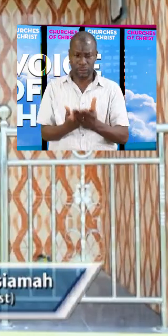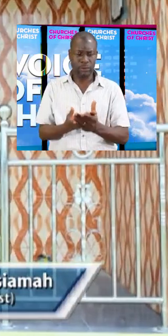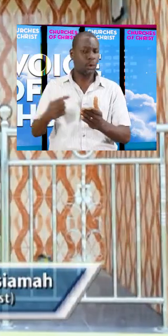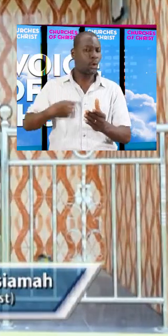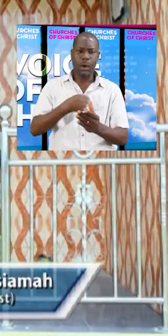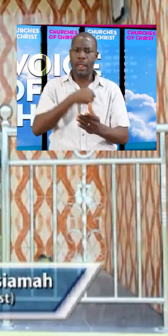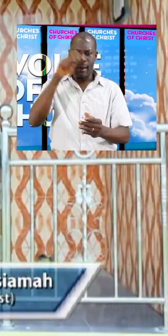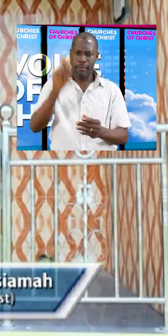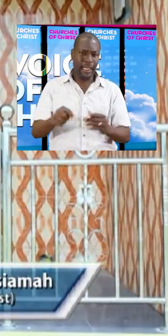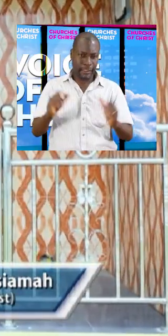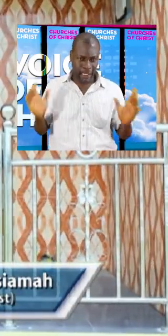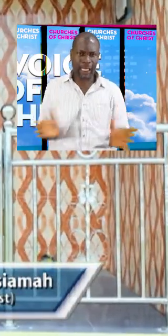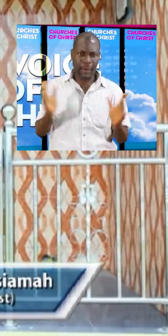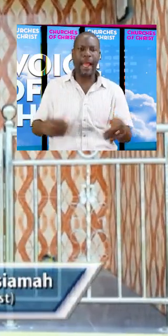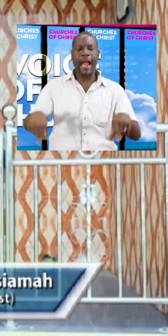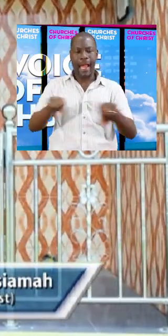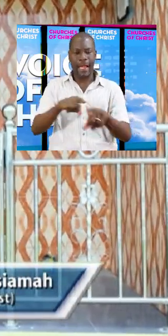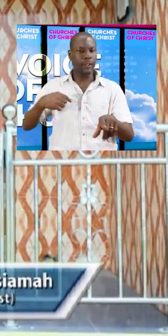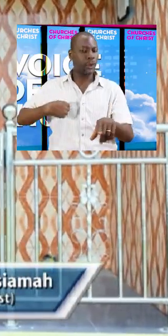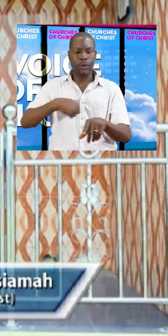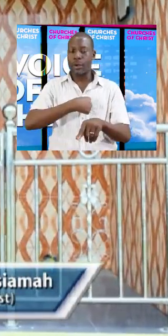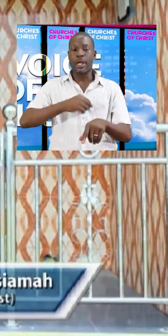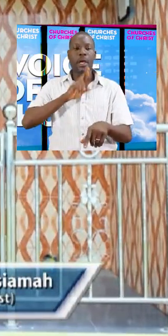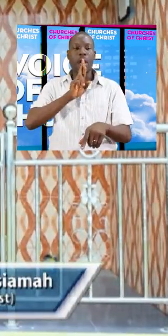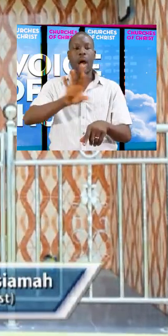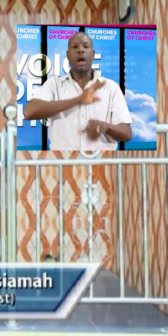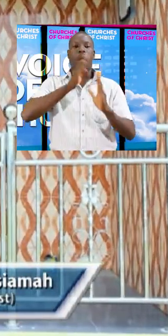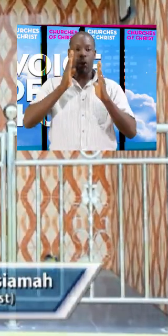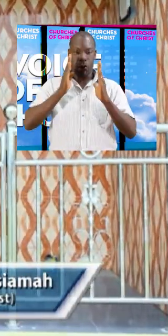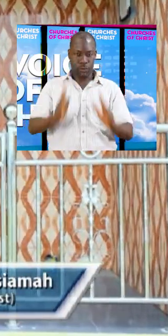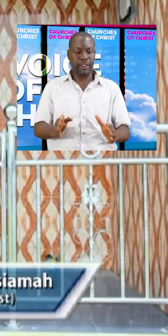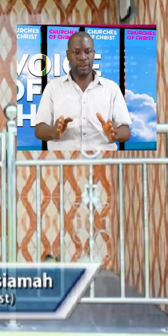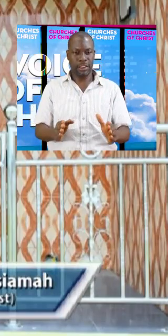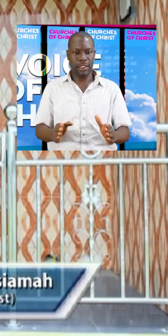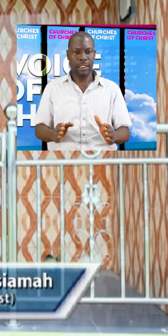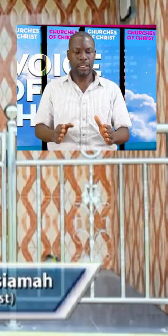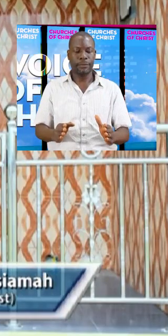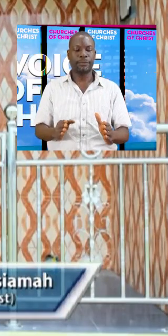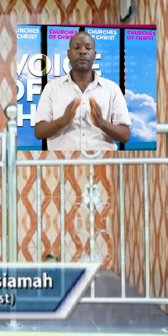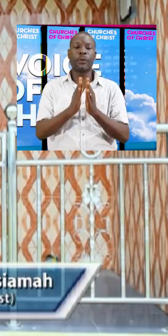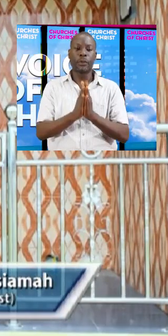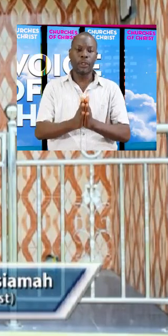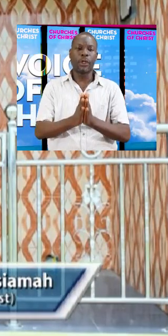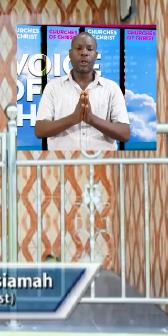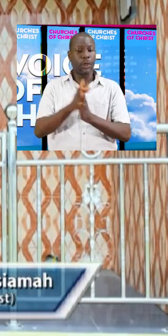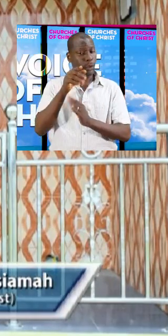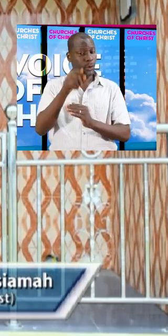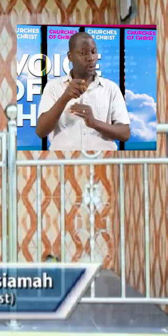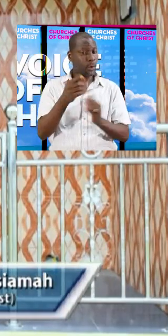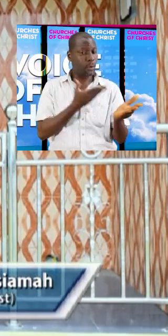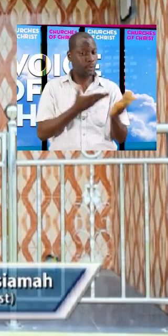ye anyamsomfo. Ye ye anyamsomfo akandifo ye no. Etwase ye yosa. Woni Bible mu